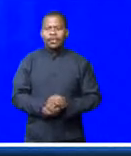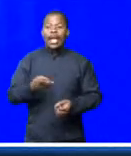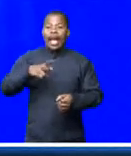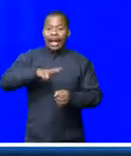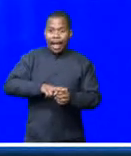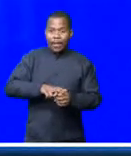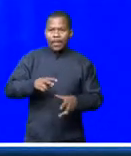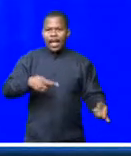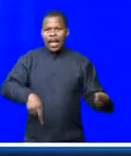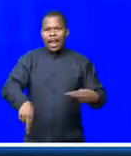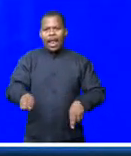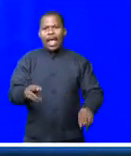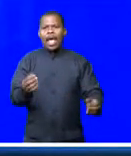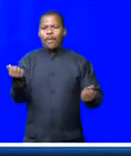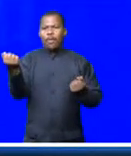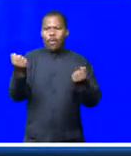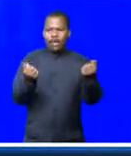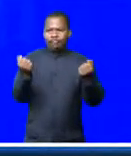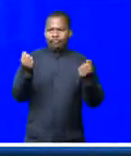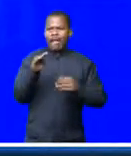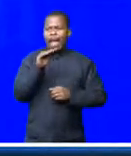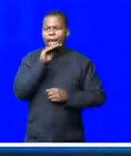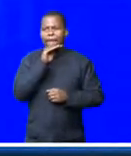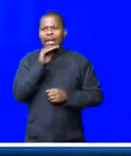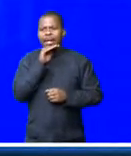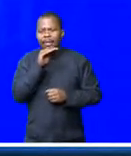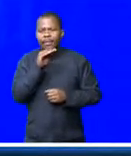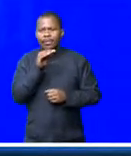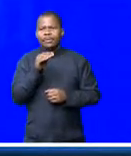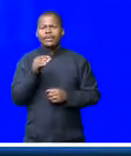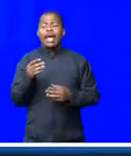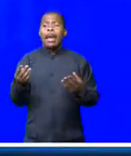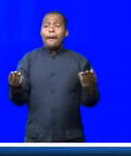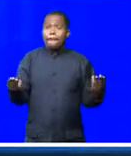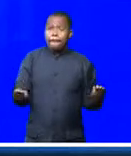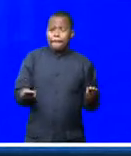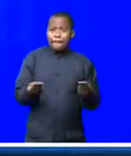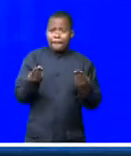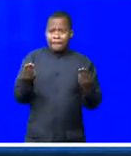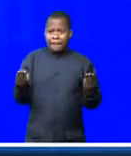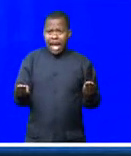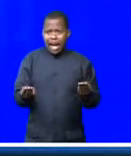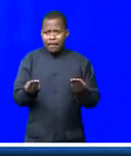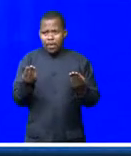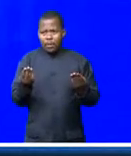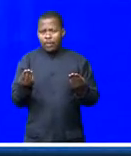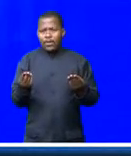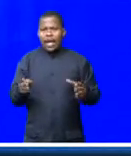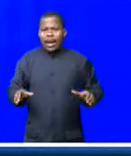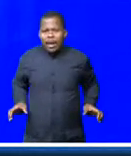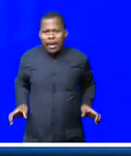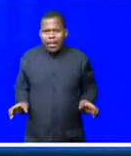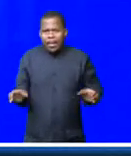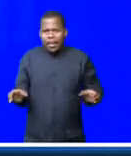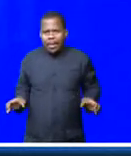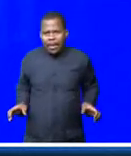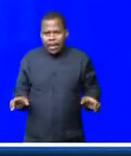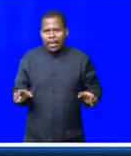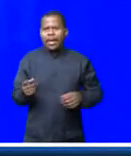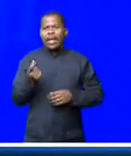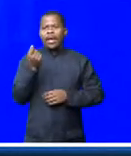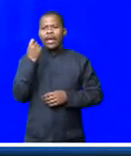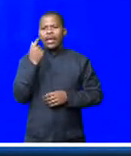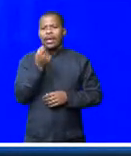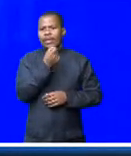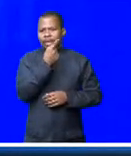ditethu tinawo nema ramps labukele namba lokhanza ukuthi uhamba ngencola noma ke wheelchair